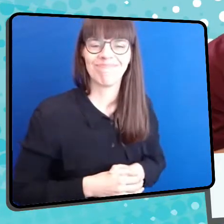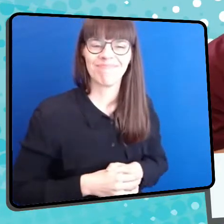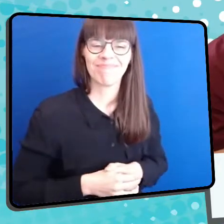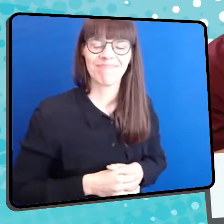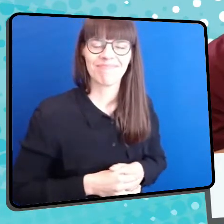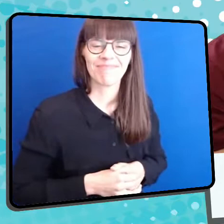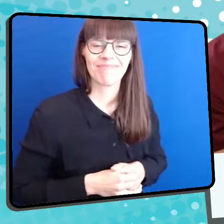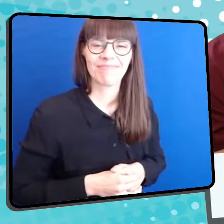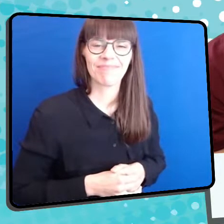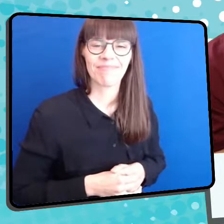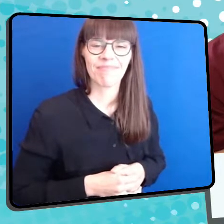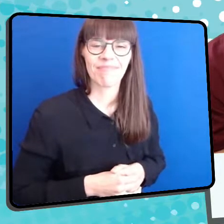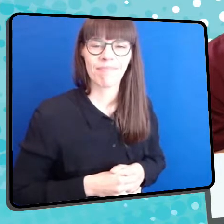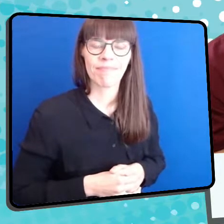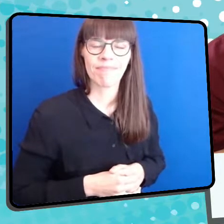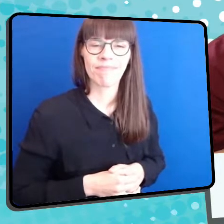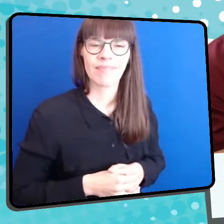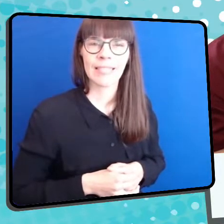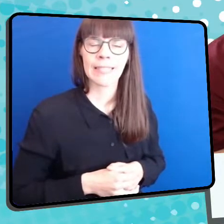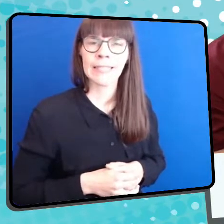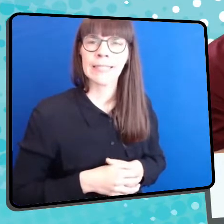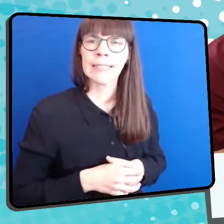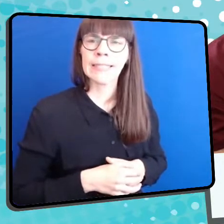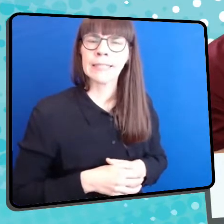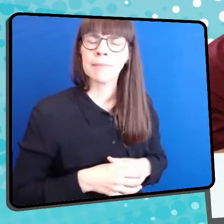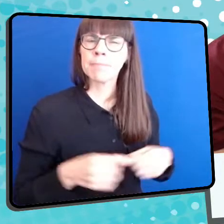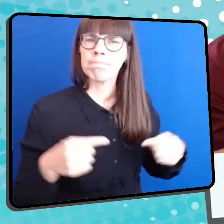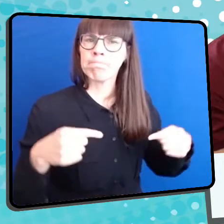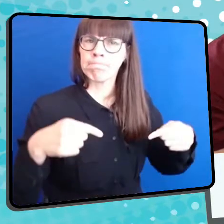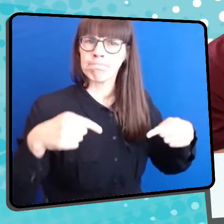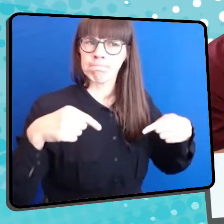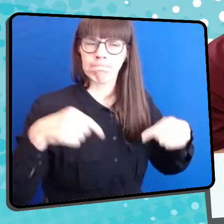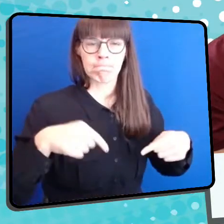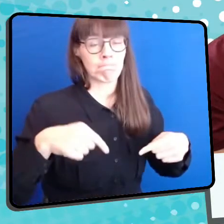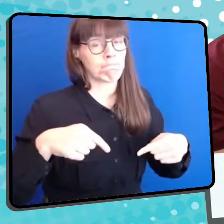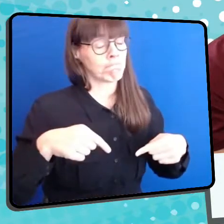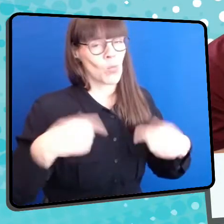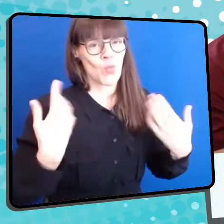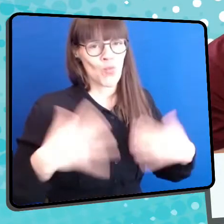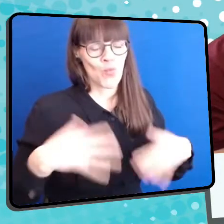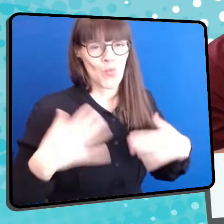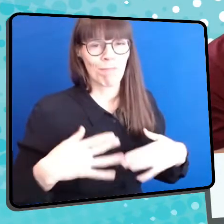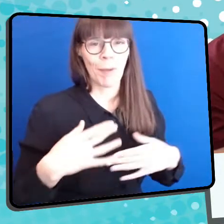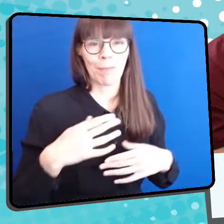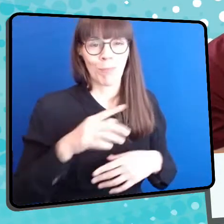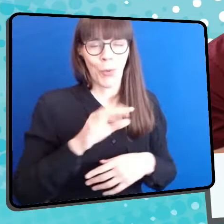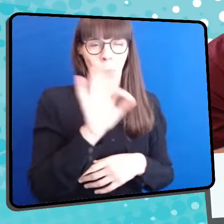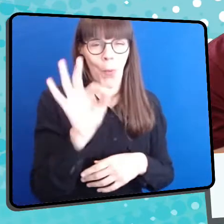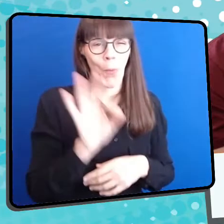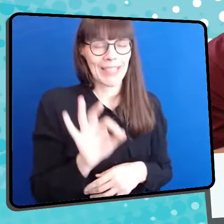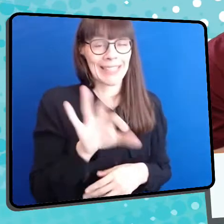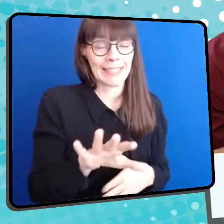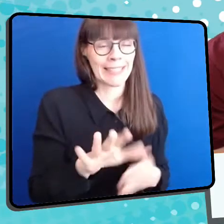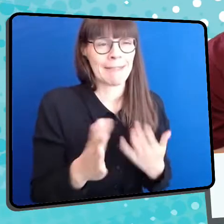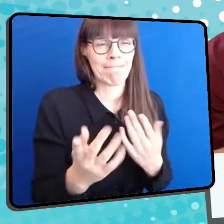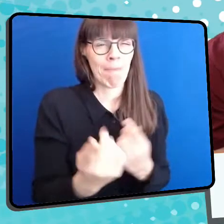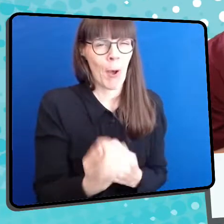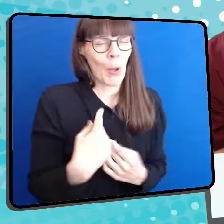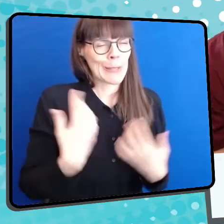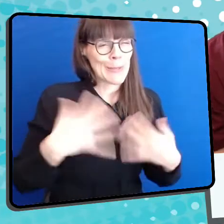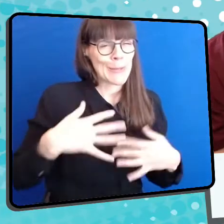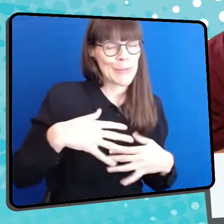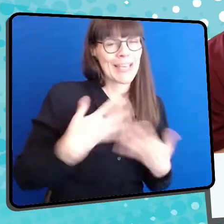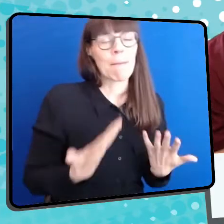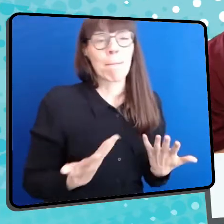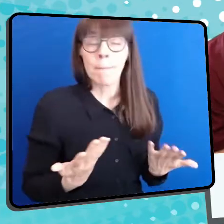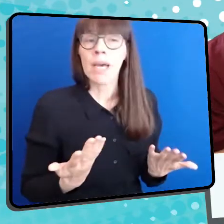One of the next things, this is like the hardest question ever to answer, but can you tell us a little bit about